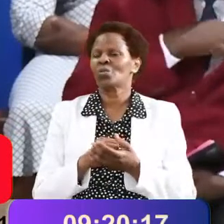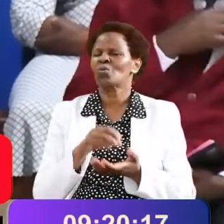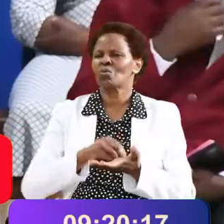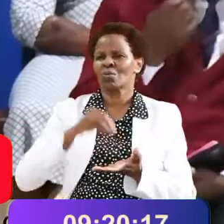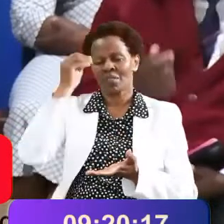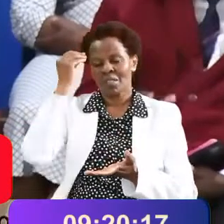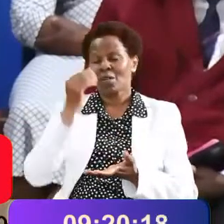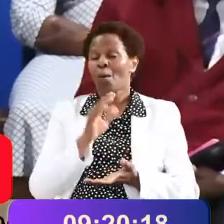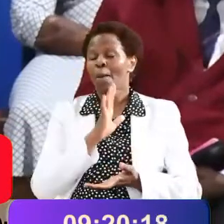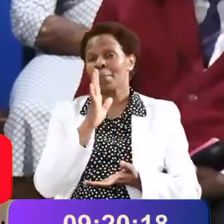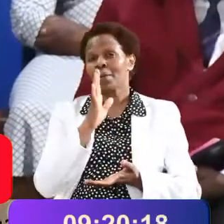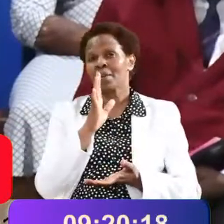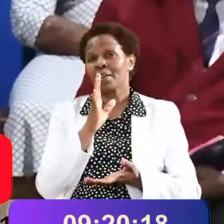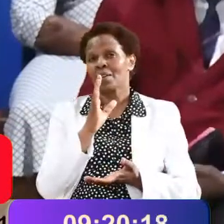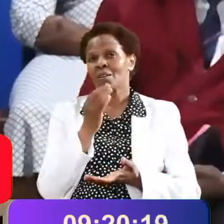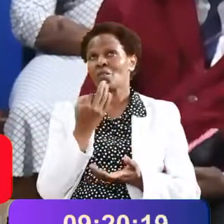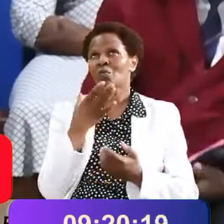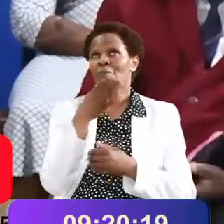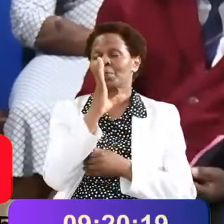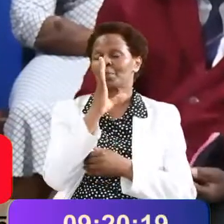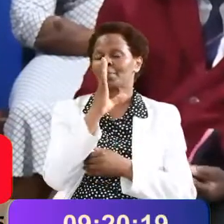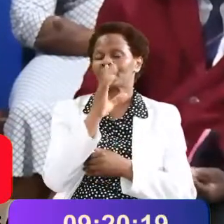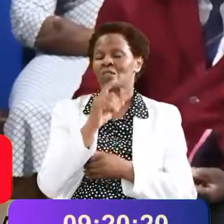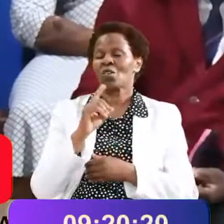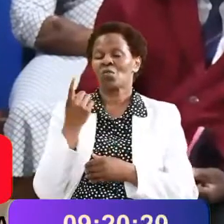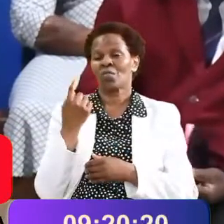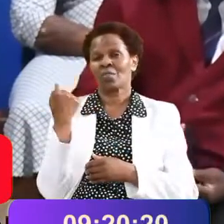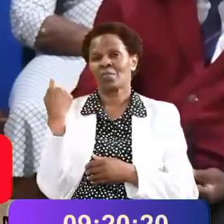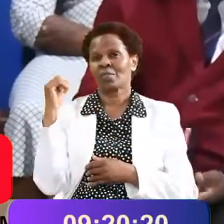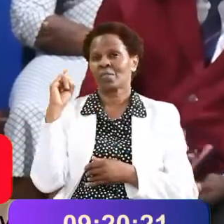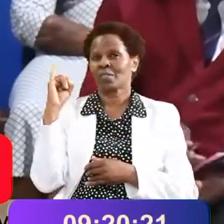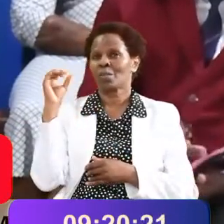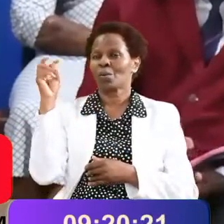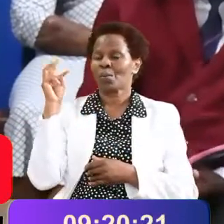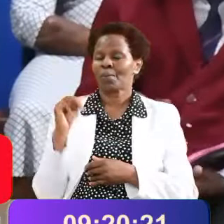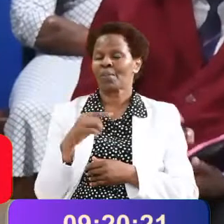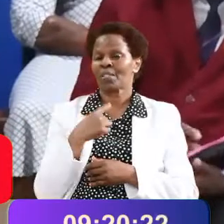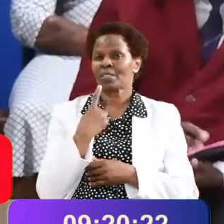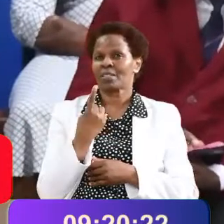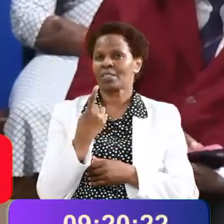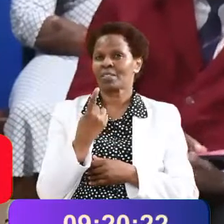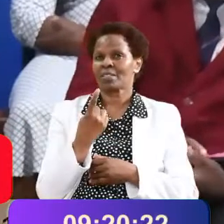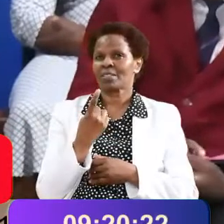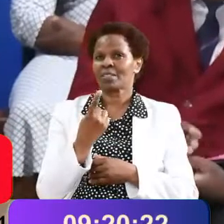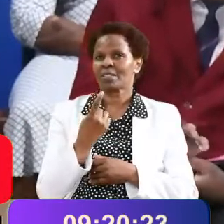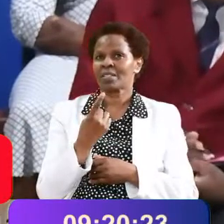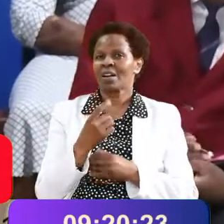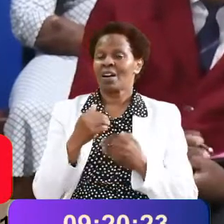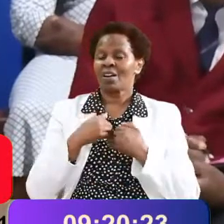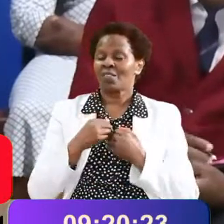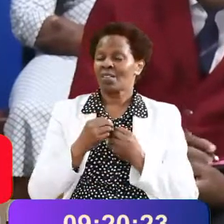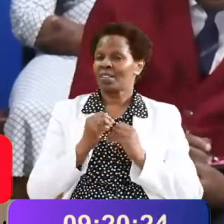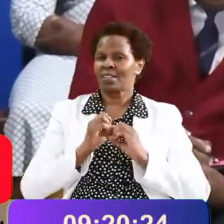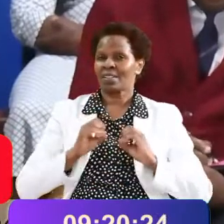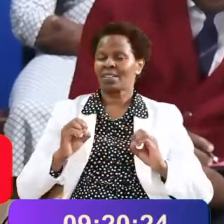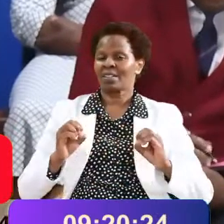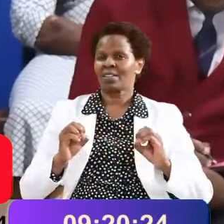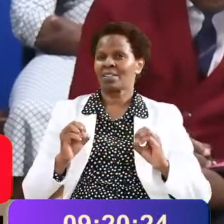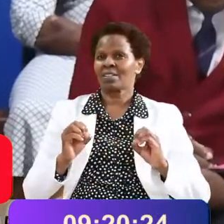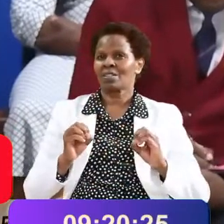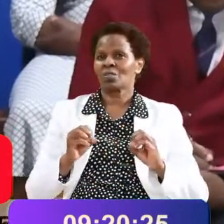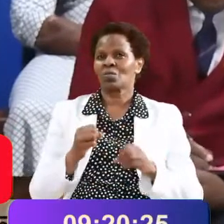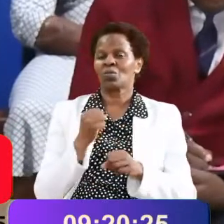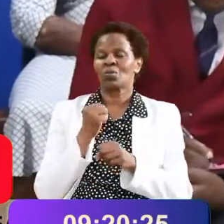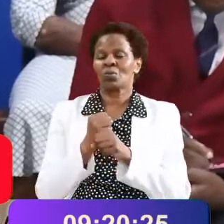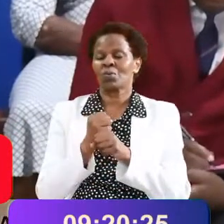godly. That is what 1 Timothy chapter 4 and verse 7 says, have nothing to do with godless myths and